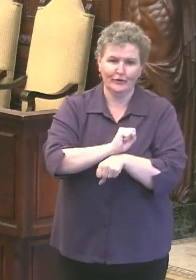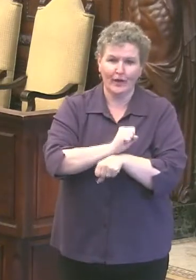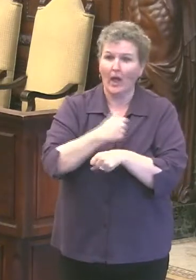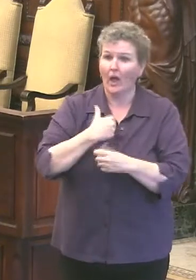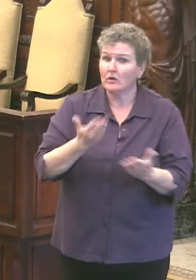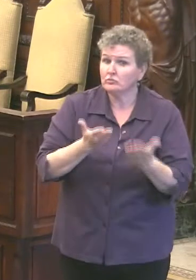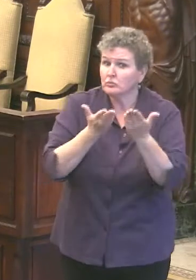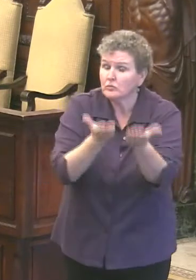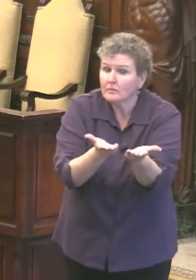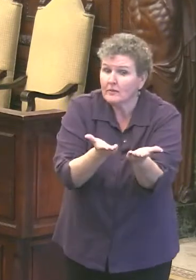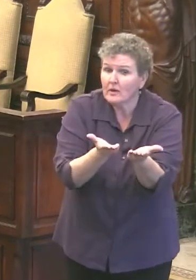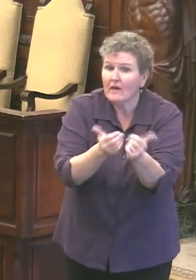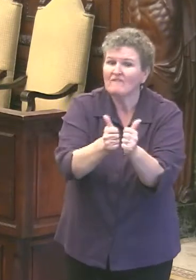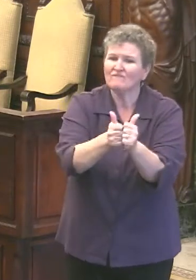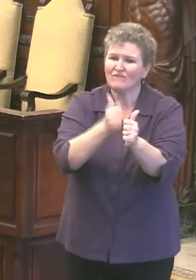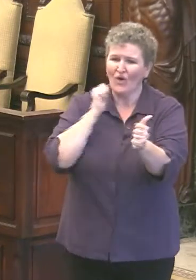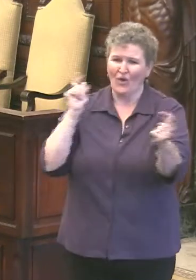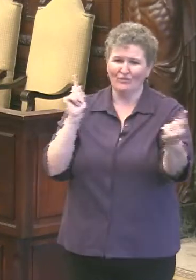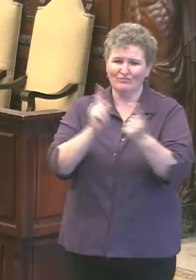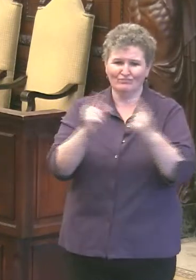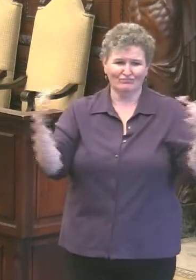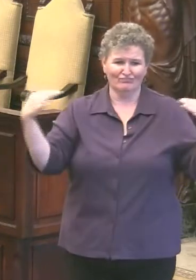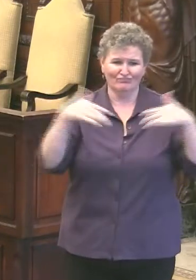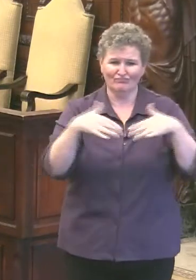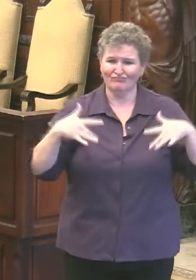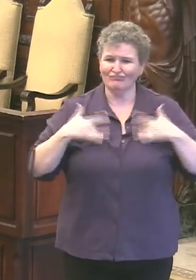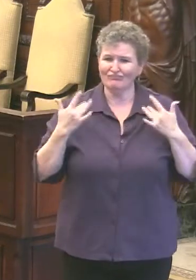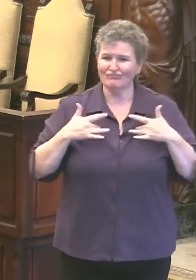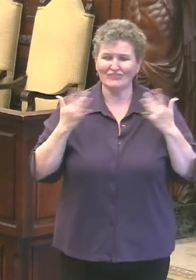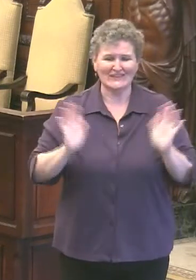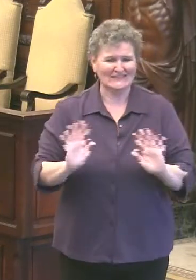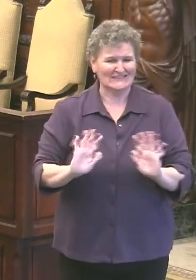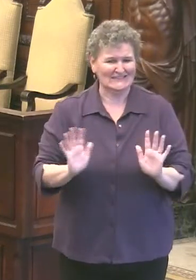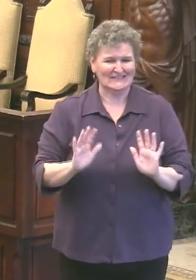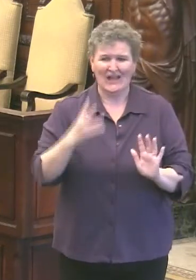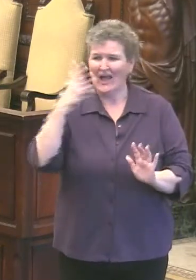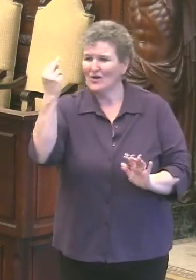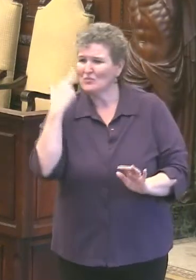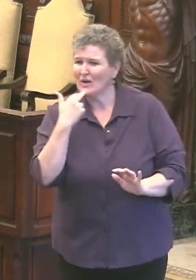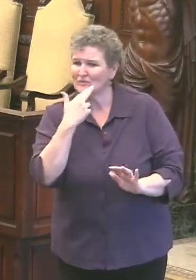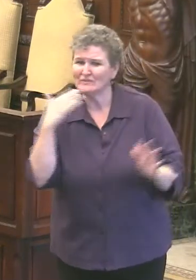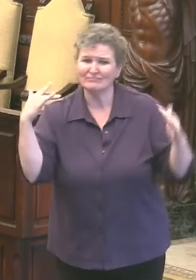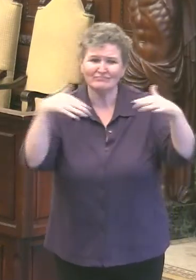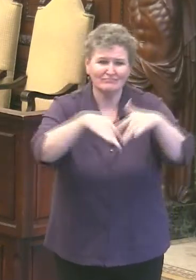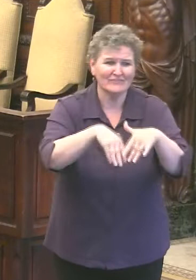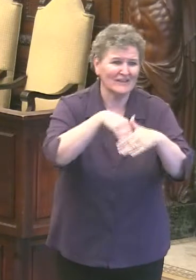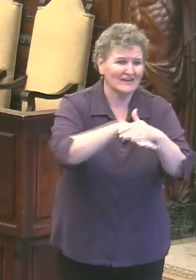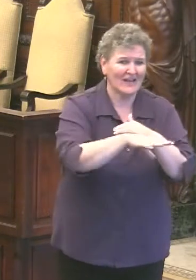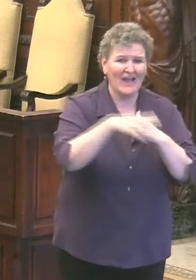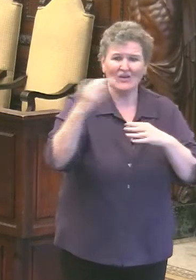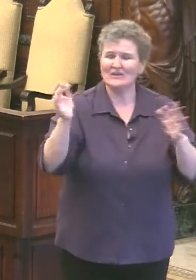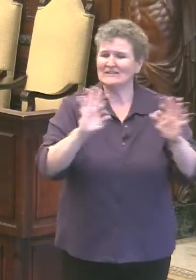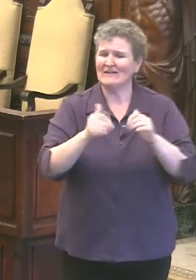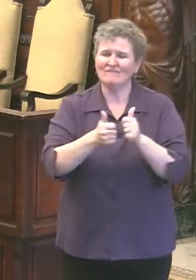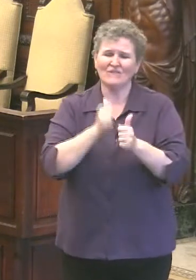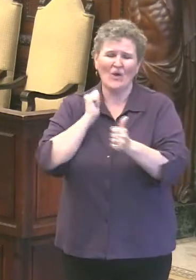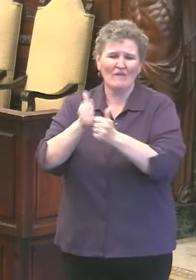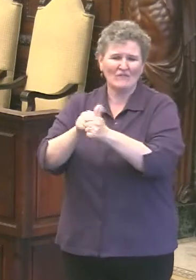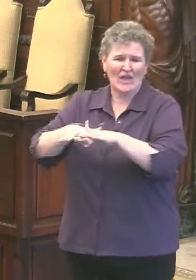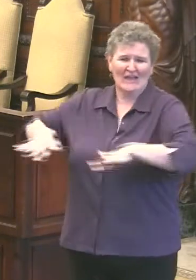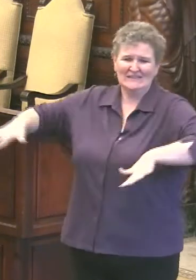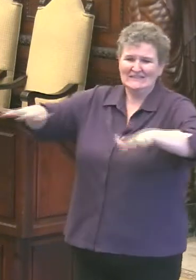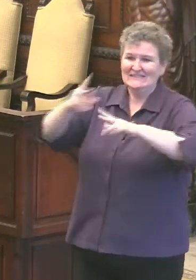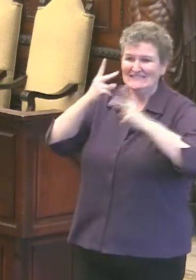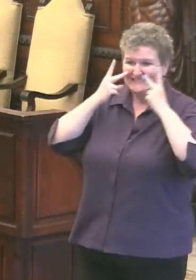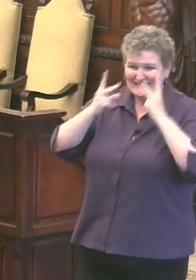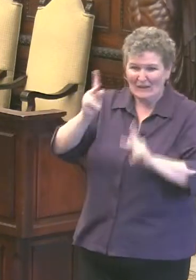avoid social events and going to restaurants and bars outside of Philadelphia where they are open for indoor dining. These are places where people are close together and they're not